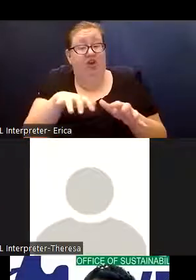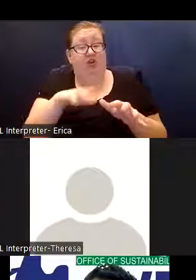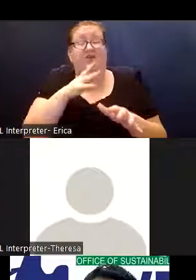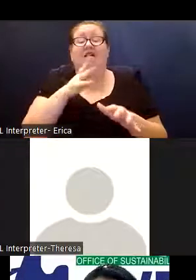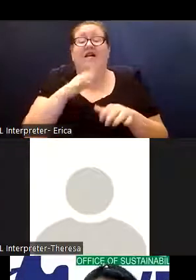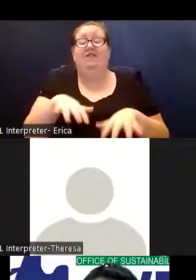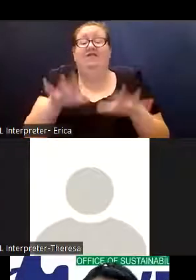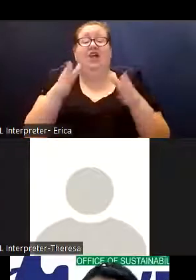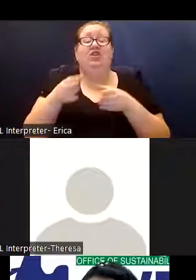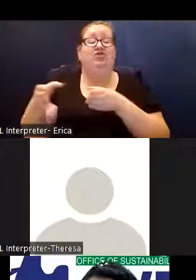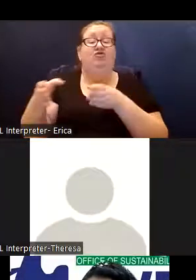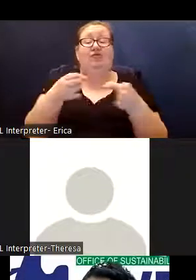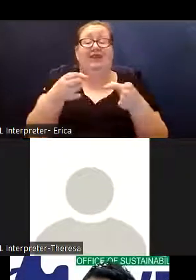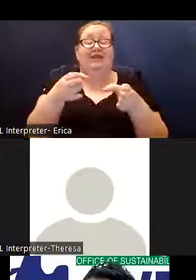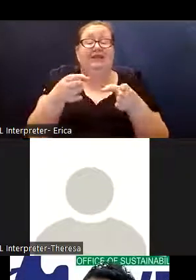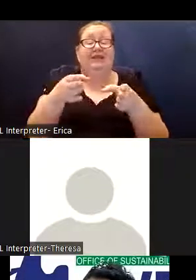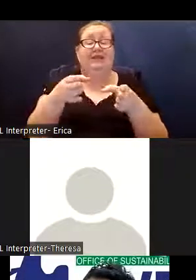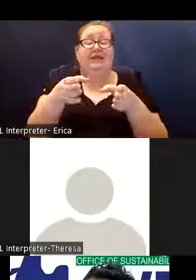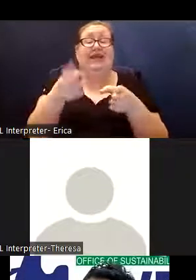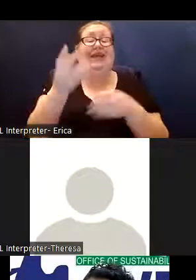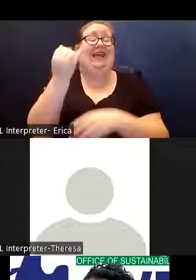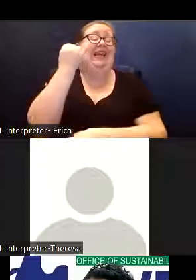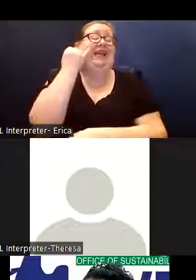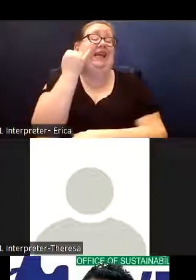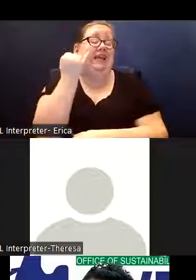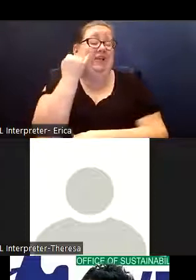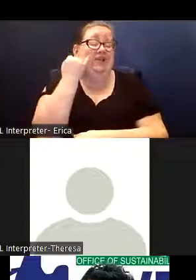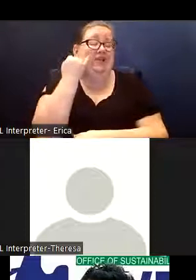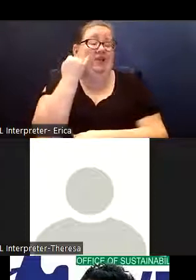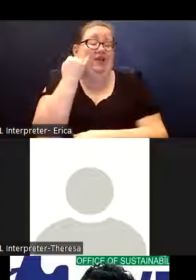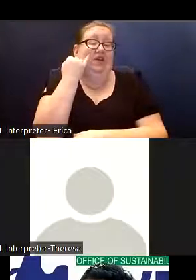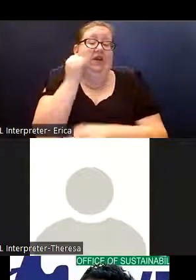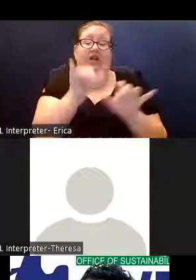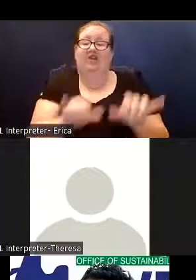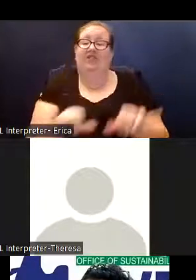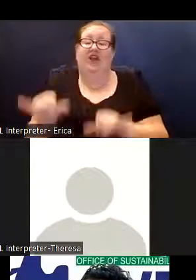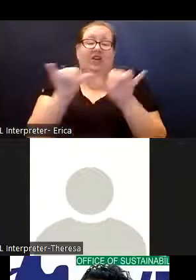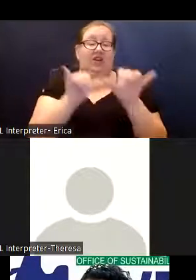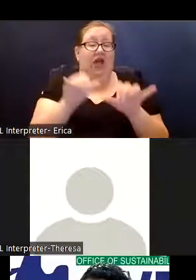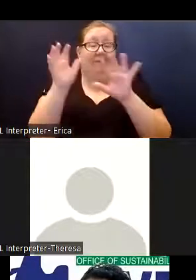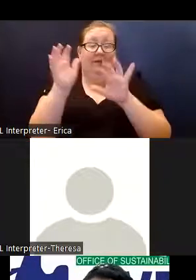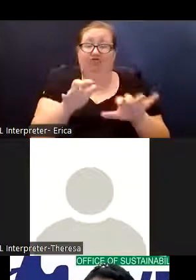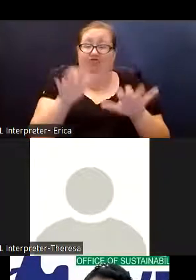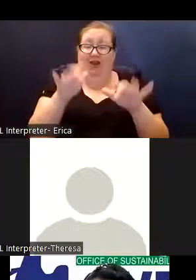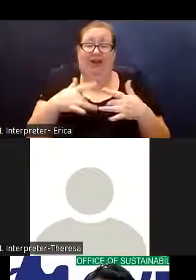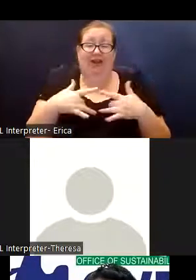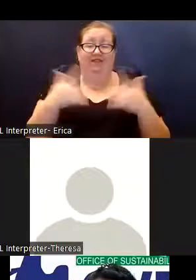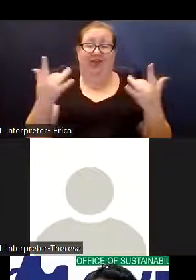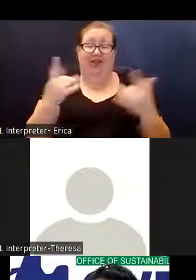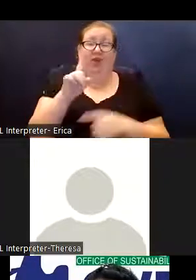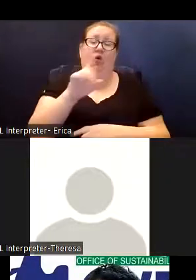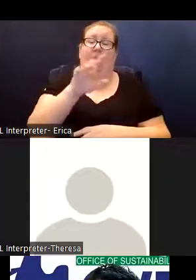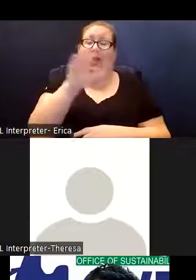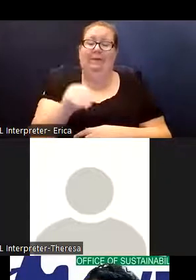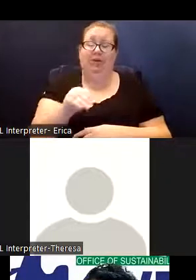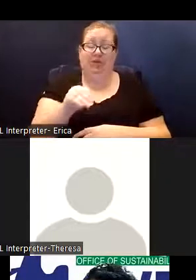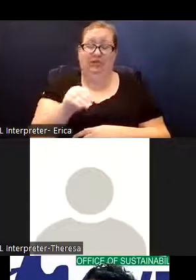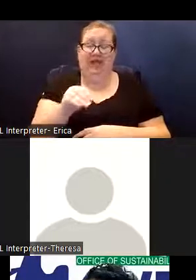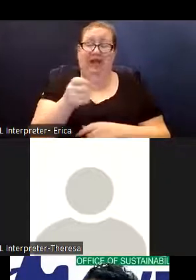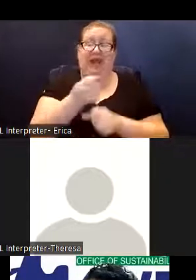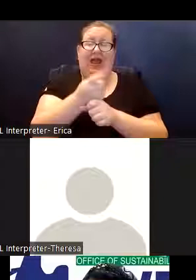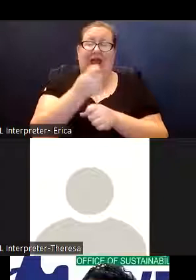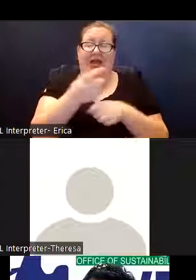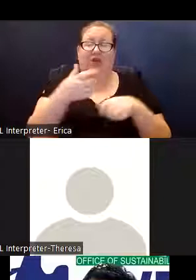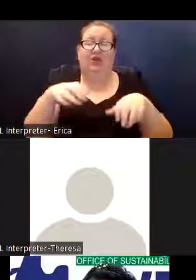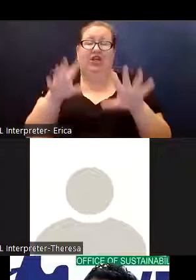streets if we had a very common rain event, which is a 1% annual chance rainfall,